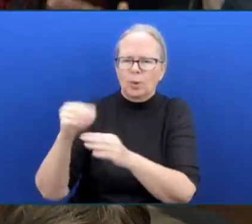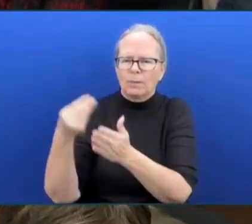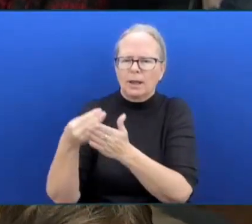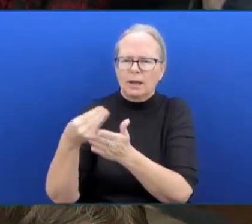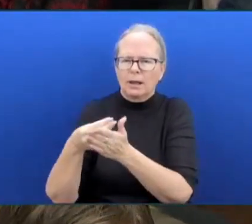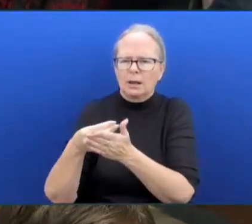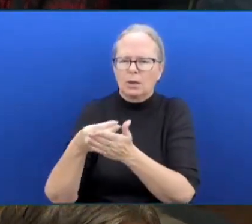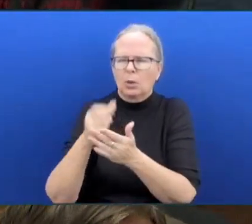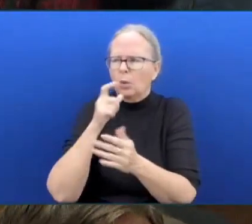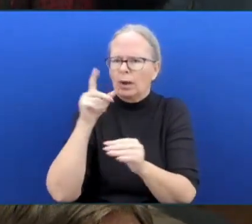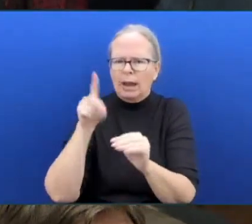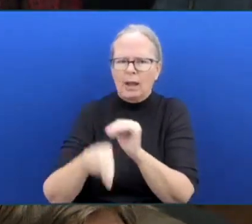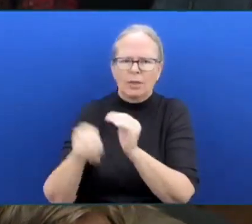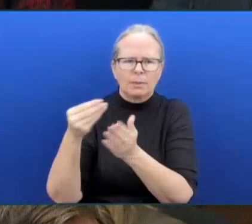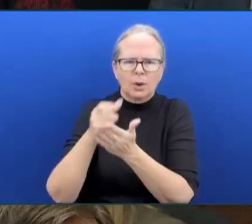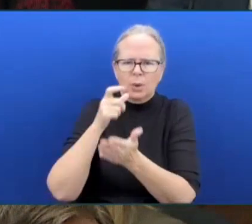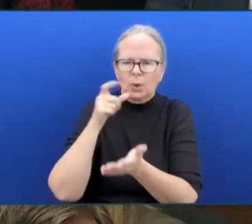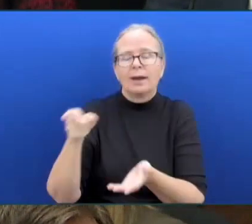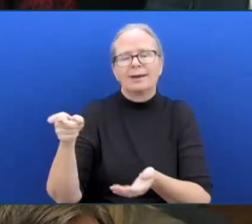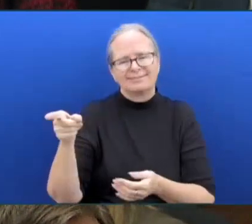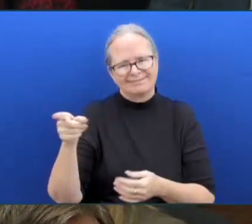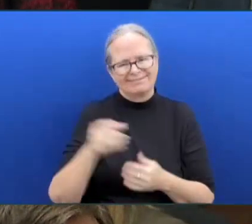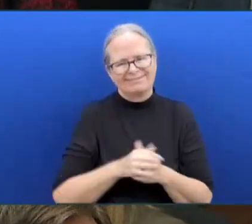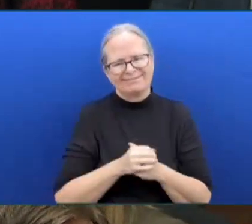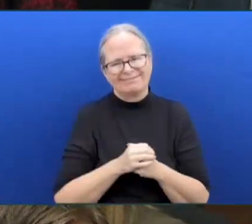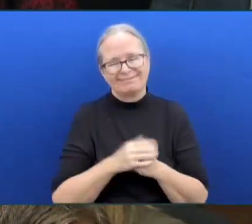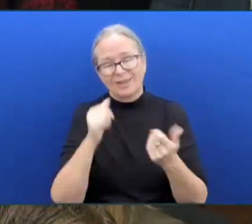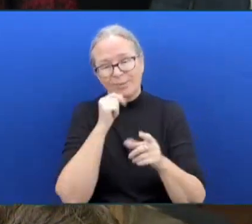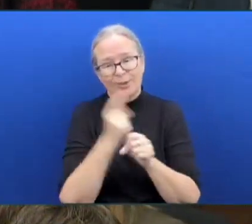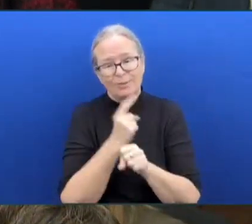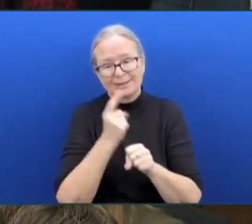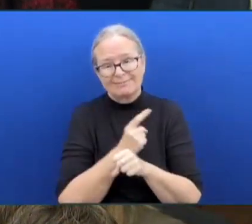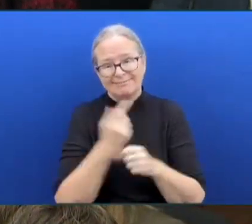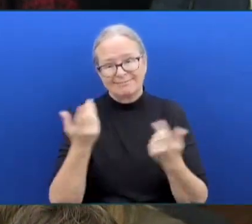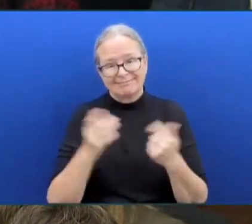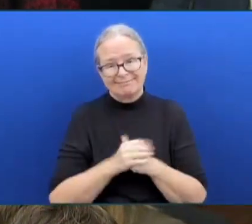We are restoring funding, Mr. Speaker, and there's a lot more to do, and I look